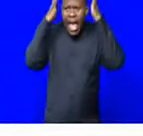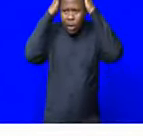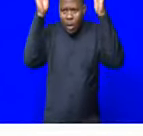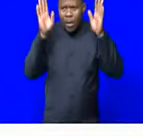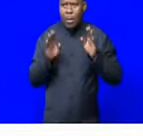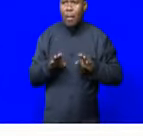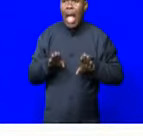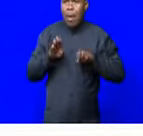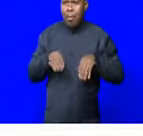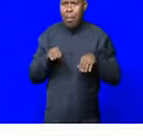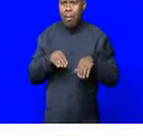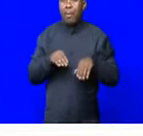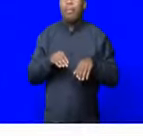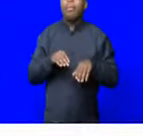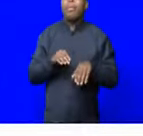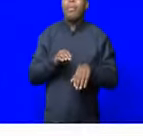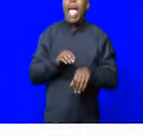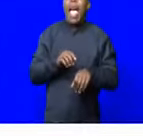cancer.